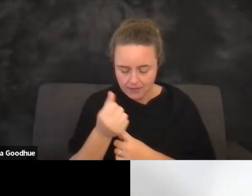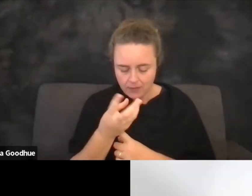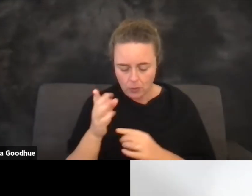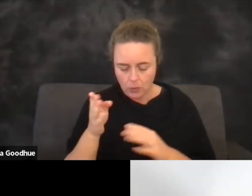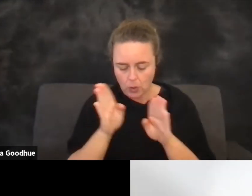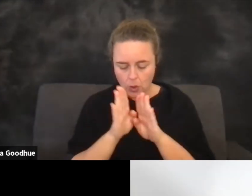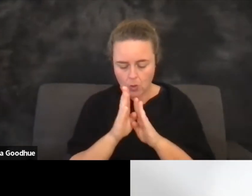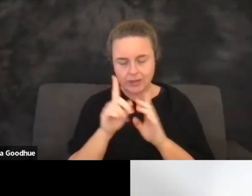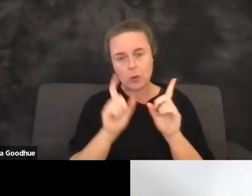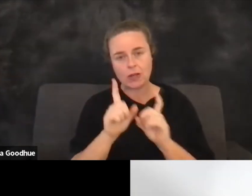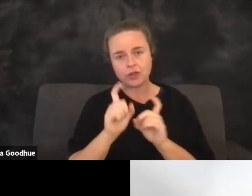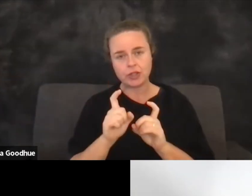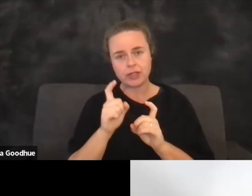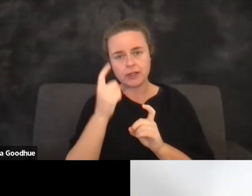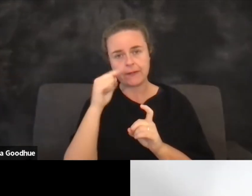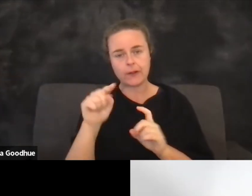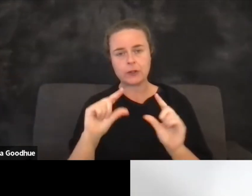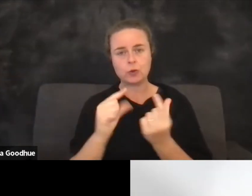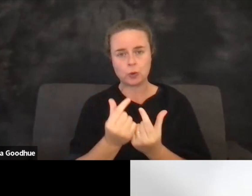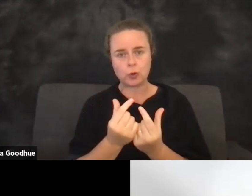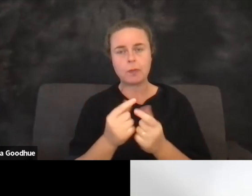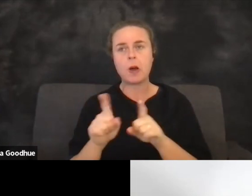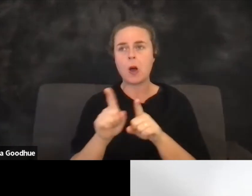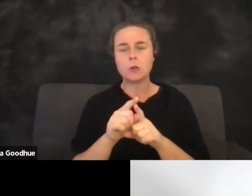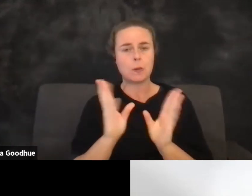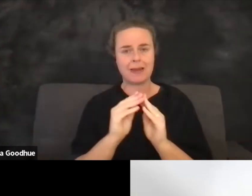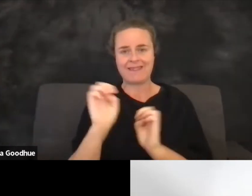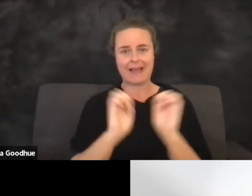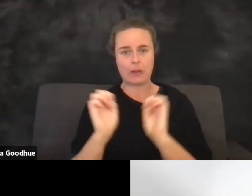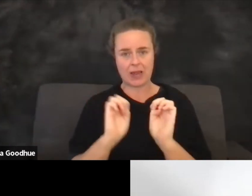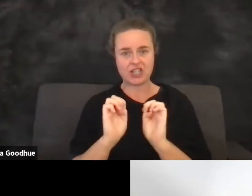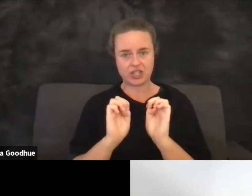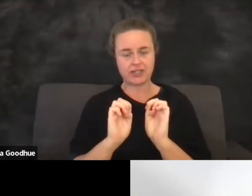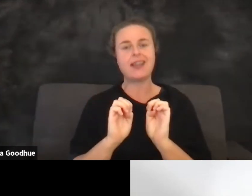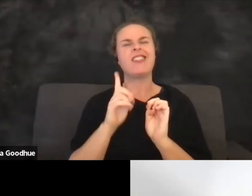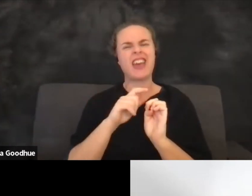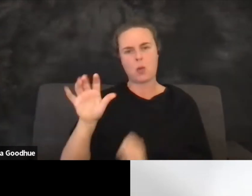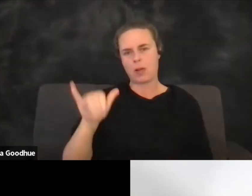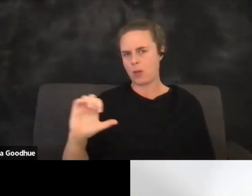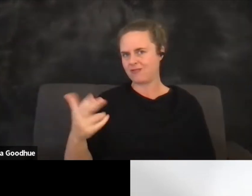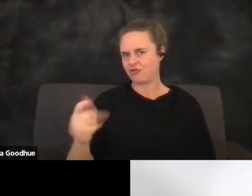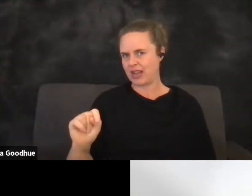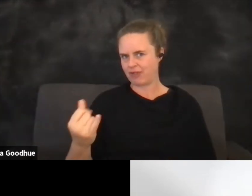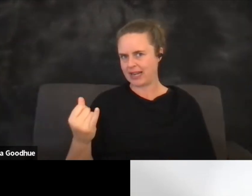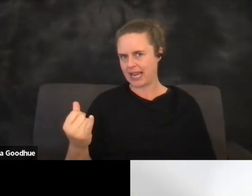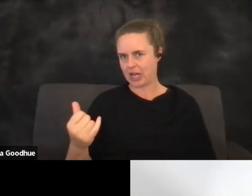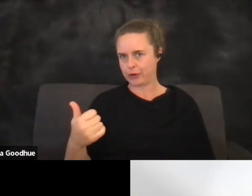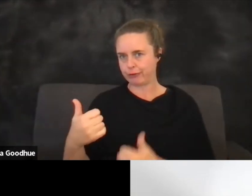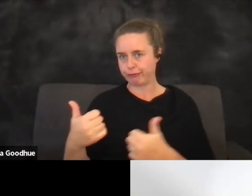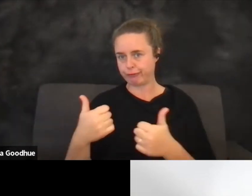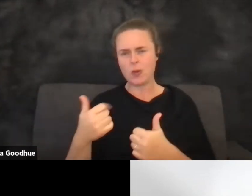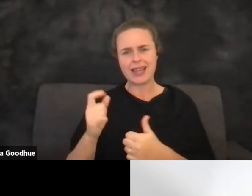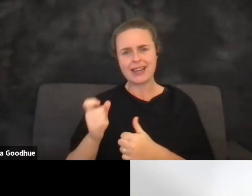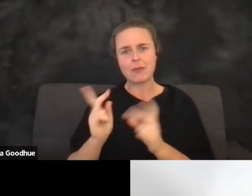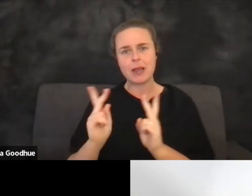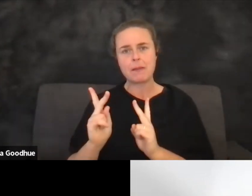meeting evaluation that follows. We won't share that as part of the meeting, but go ahead and put that in the chat now. I think that's good. We can give people maybe a little